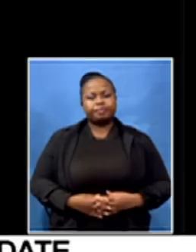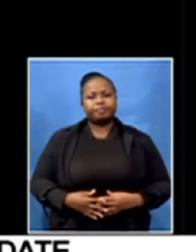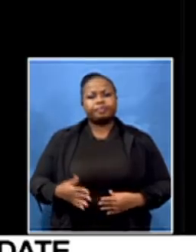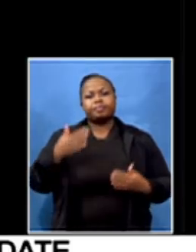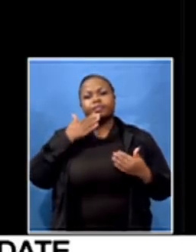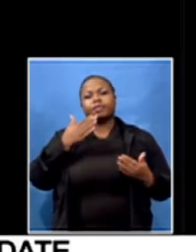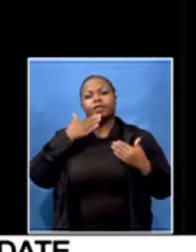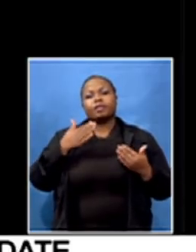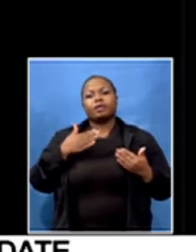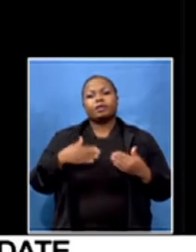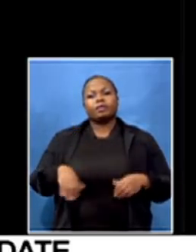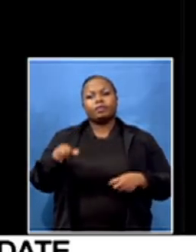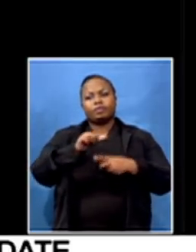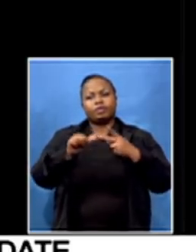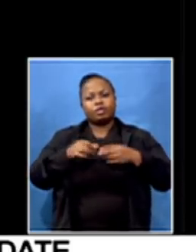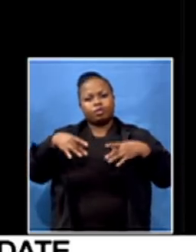Deputy Chair.